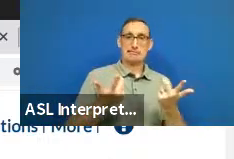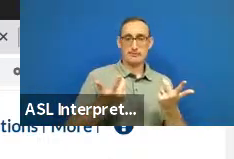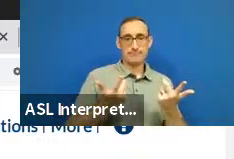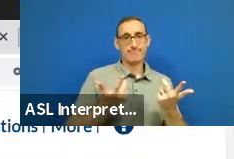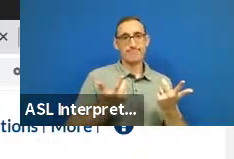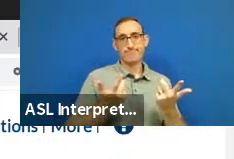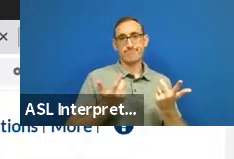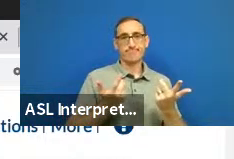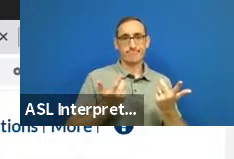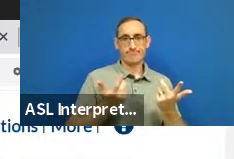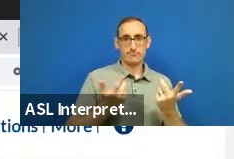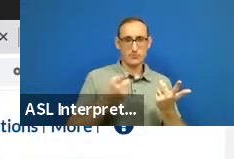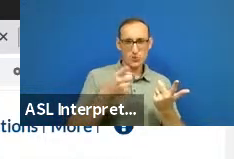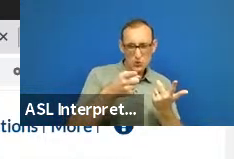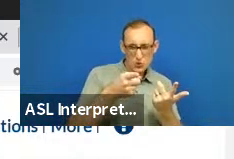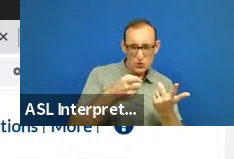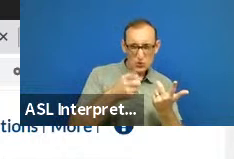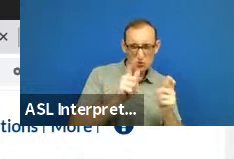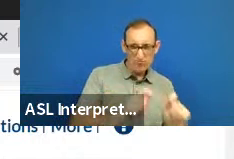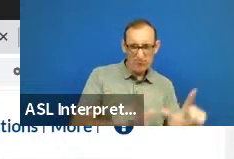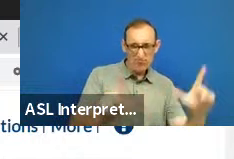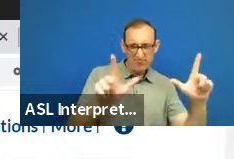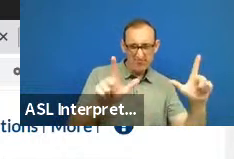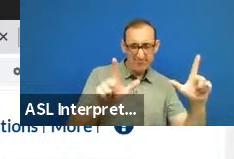see what you're showing, Dr. Gant, but